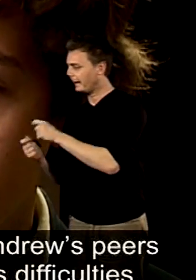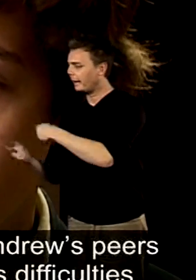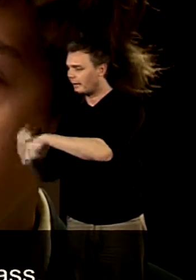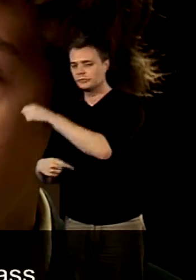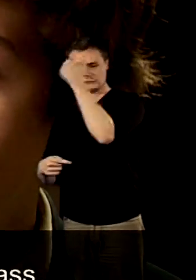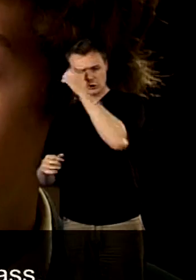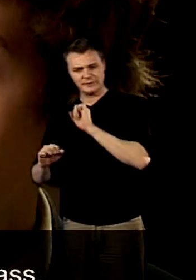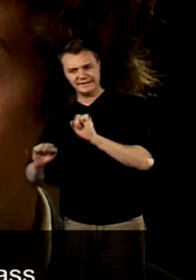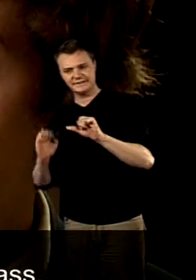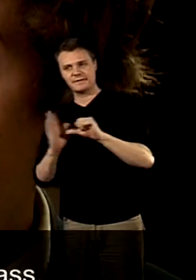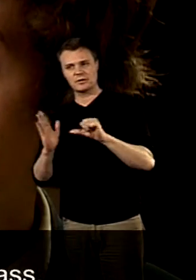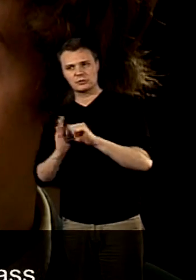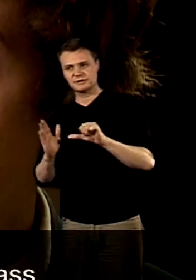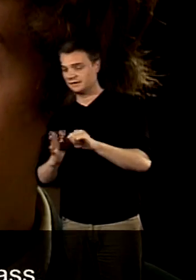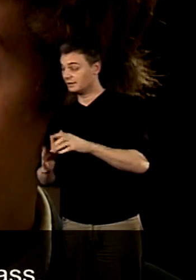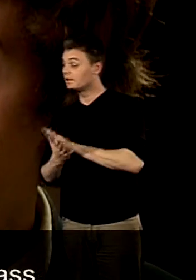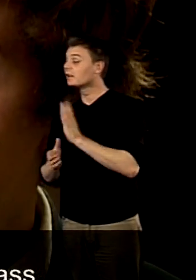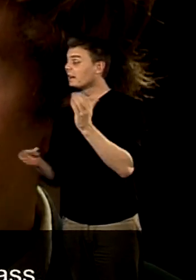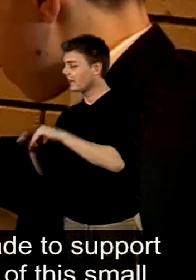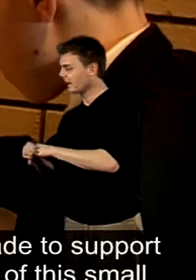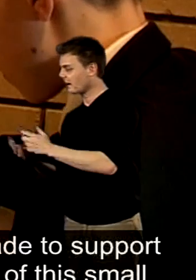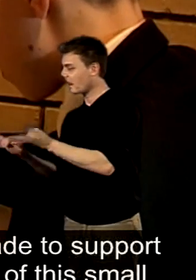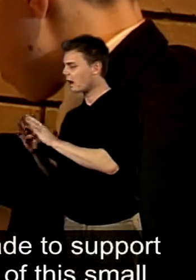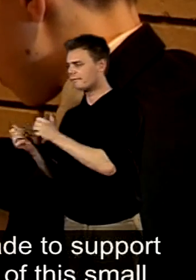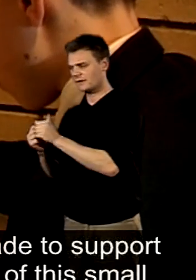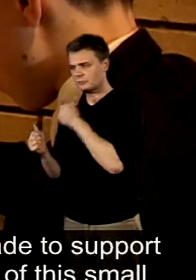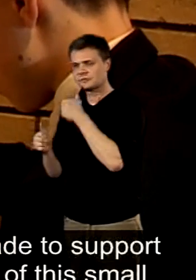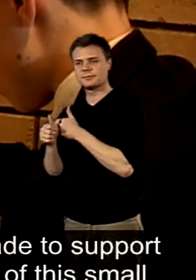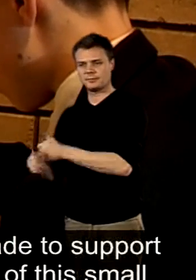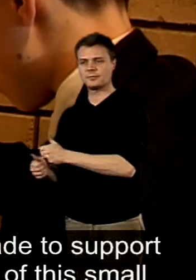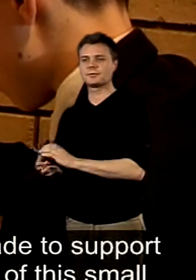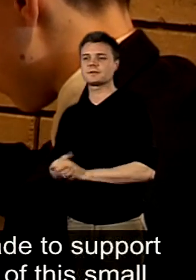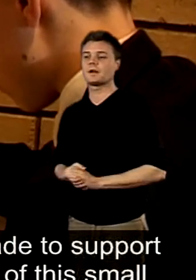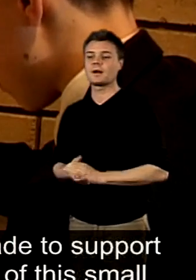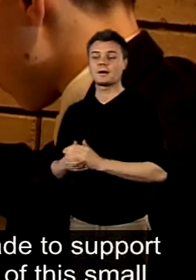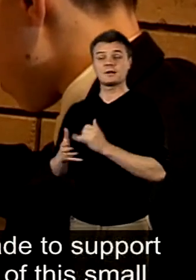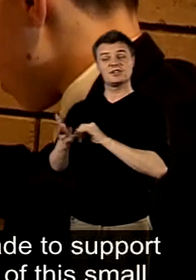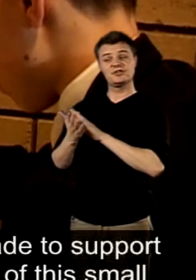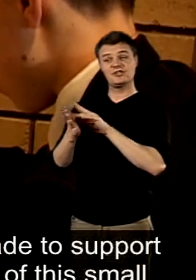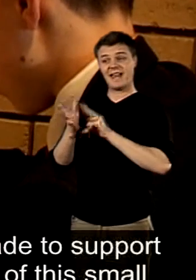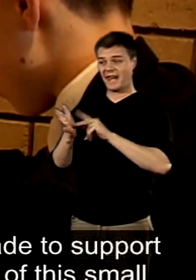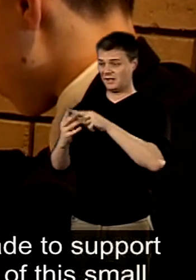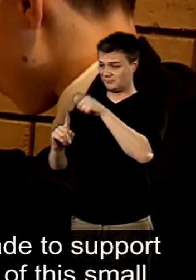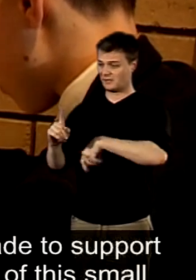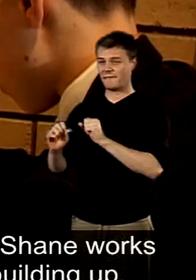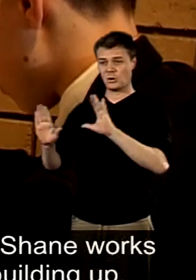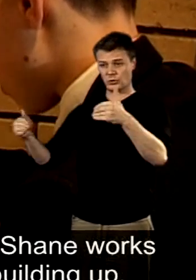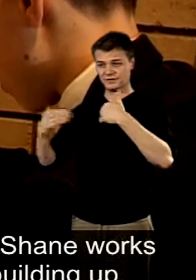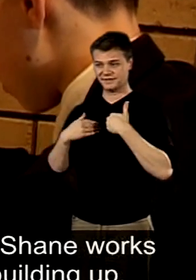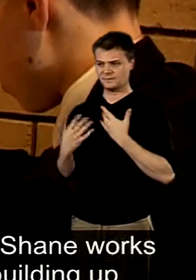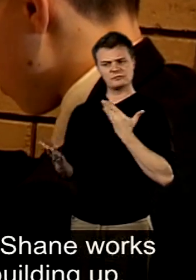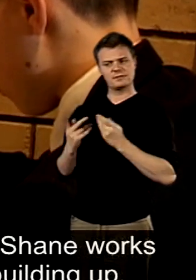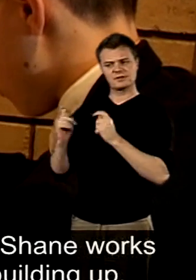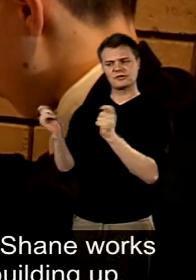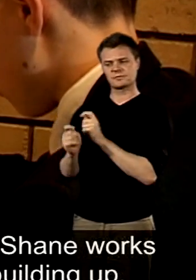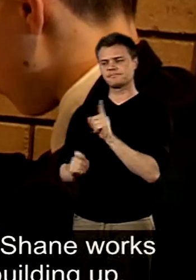his difficulties and feel happy to support him in class. Another reasonable adjustment made to support Shane, who has autism, is the use of this